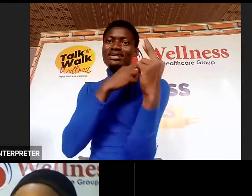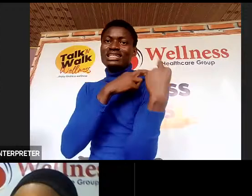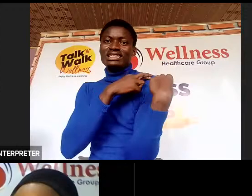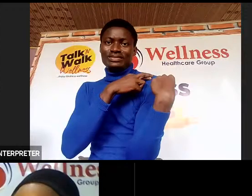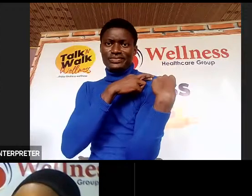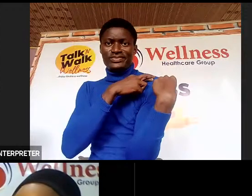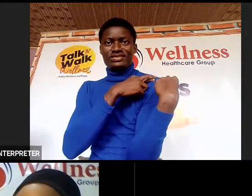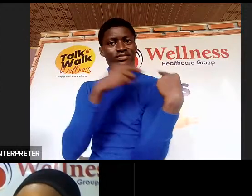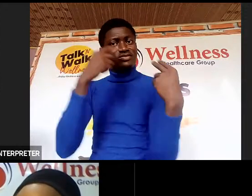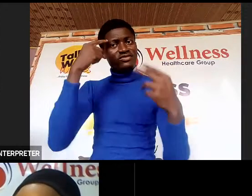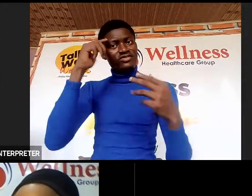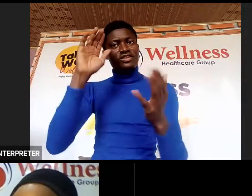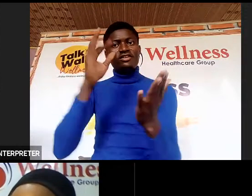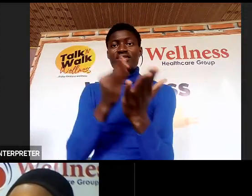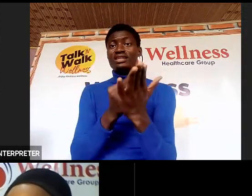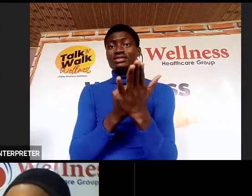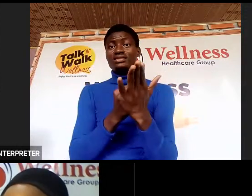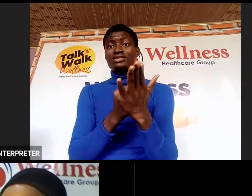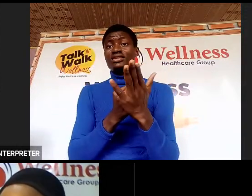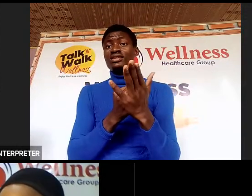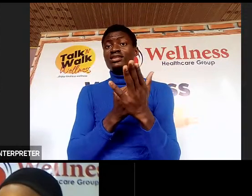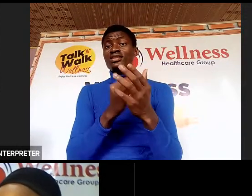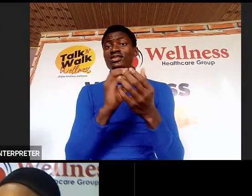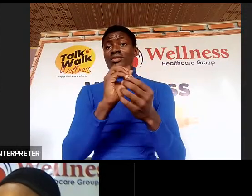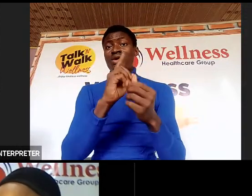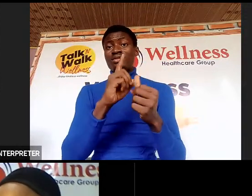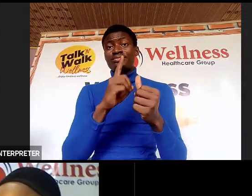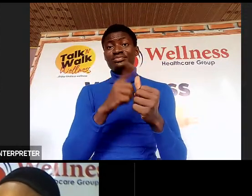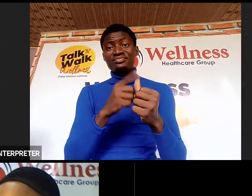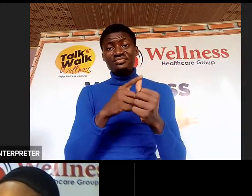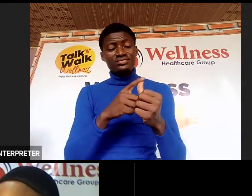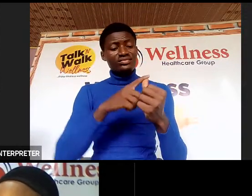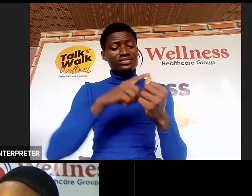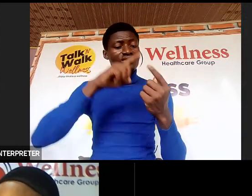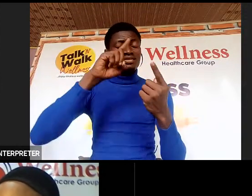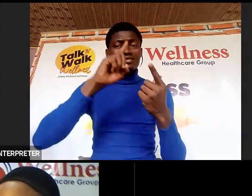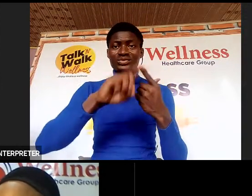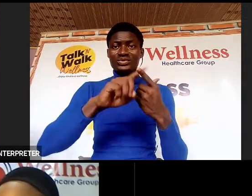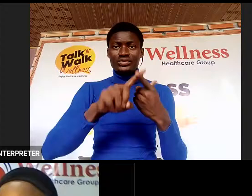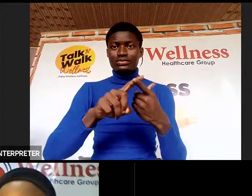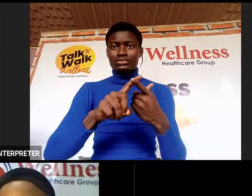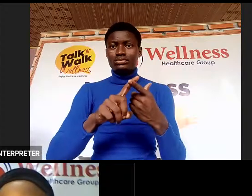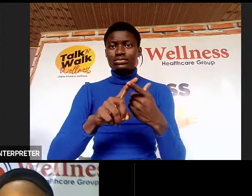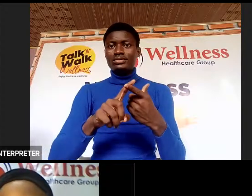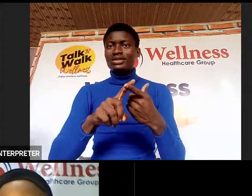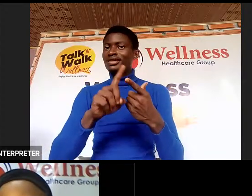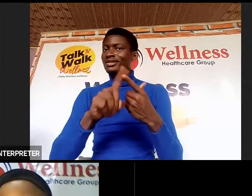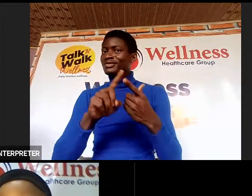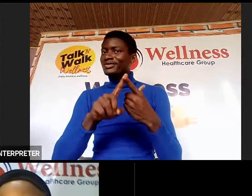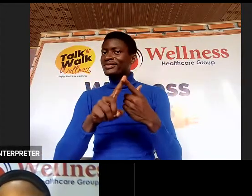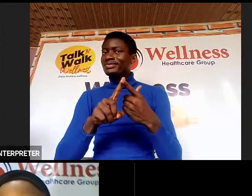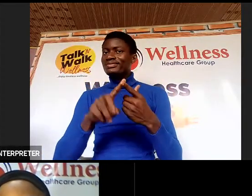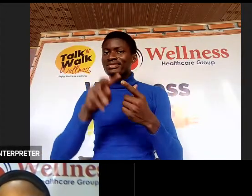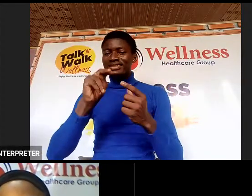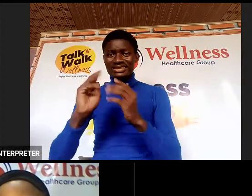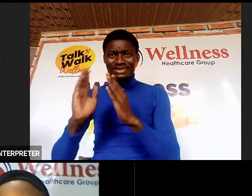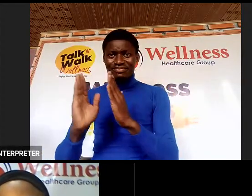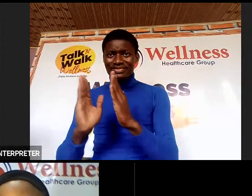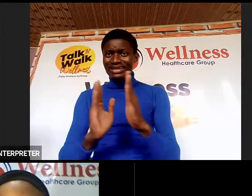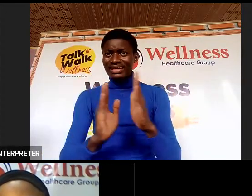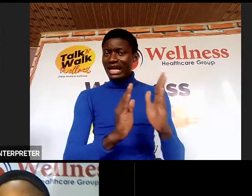Number two is that you have to plan. You have to know what your goal is for your life, for your future, and it's different for different